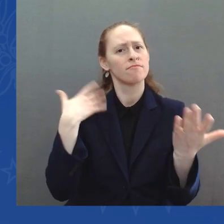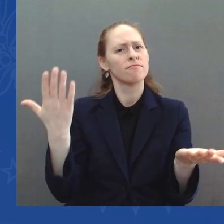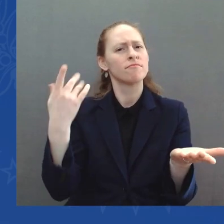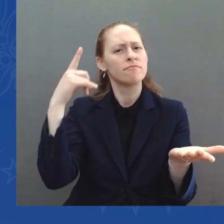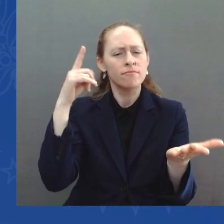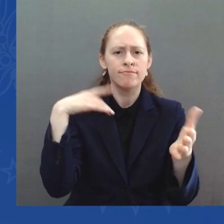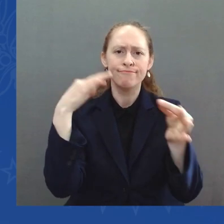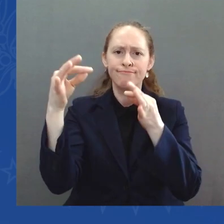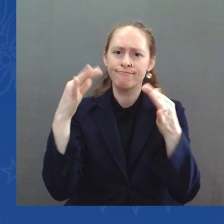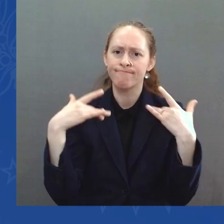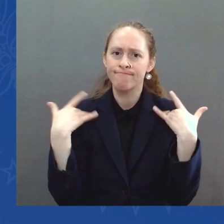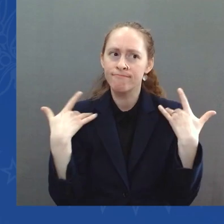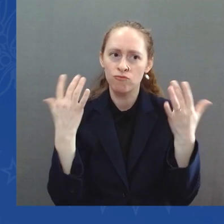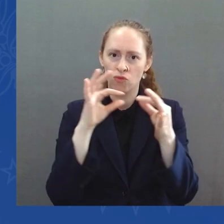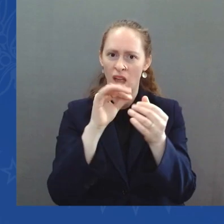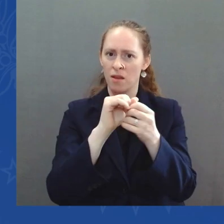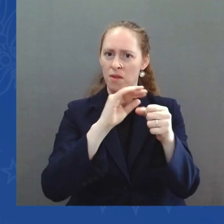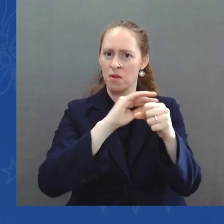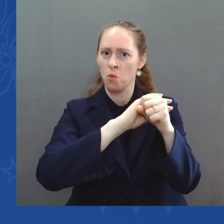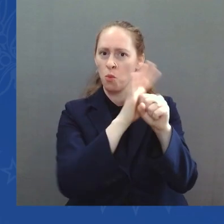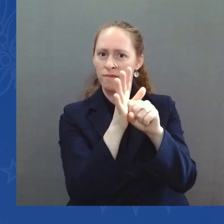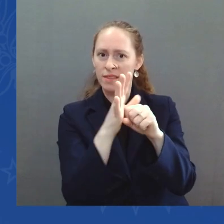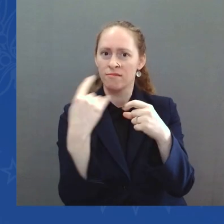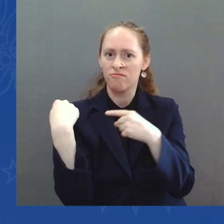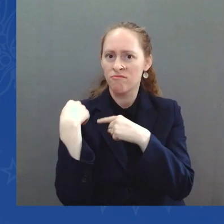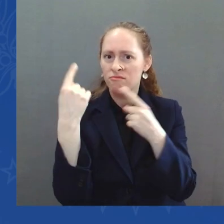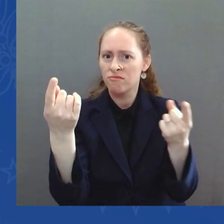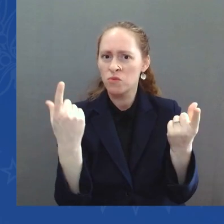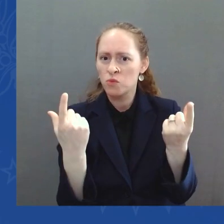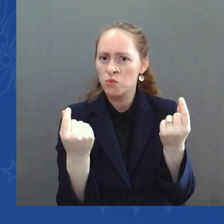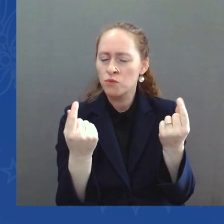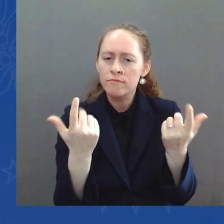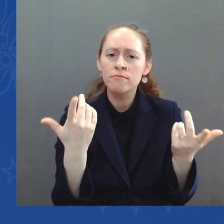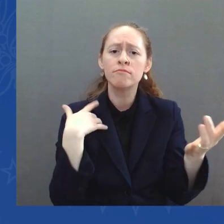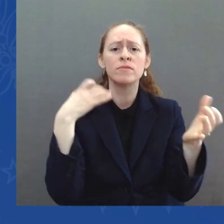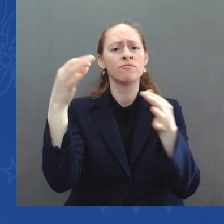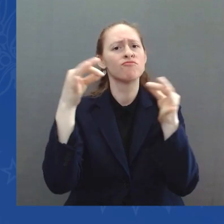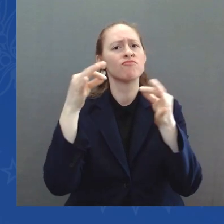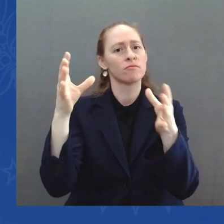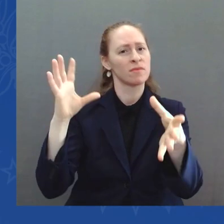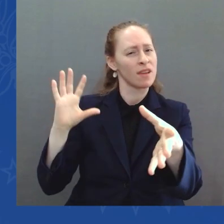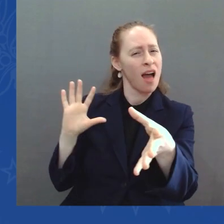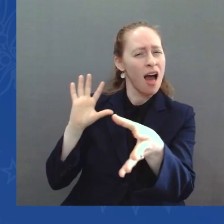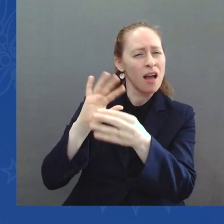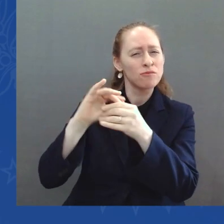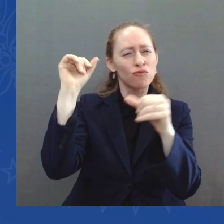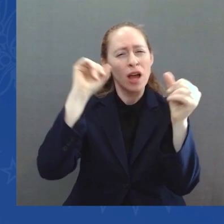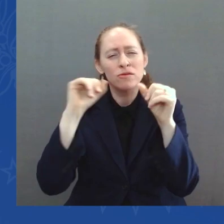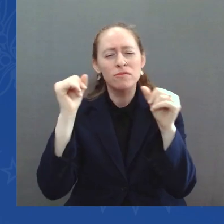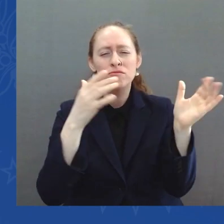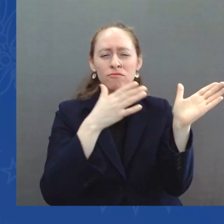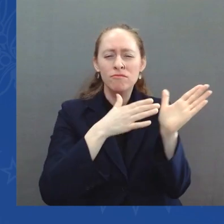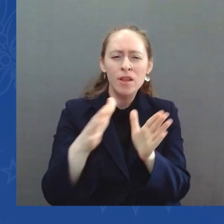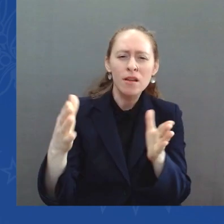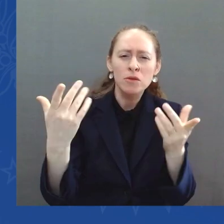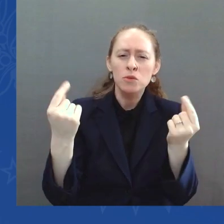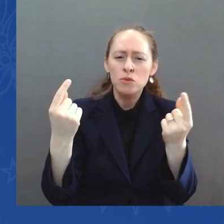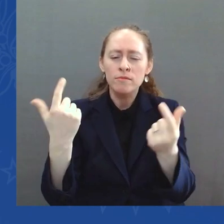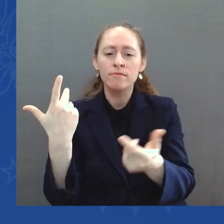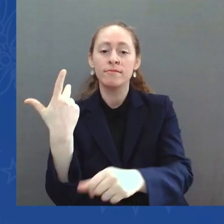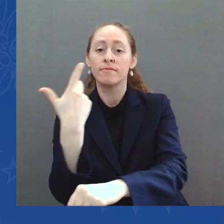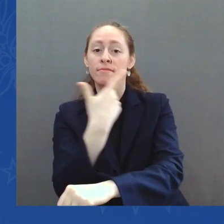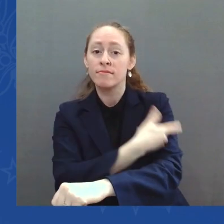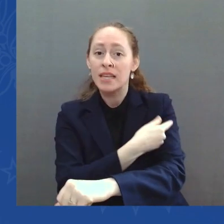executed over the past year on vaccinations, testing, treatments, and more, we're now in a new moment in this